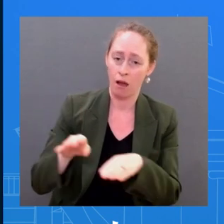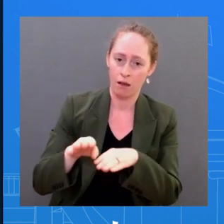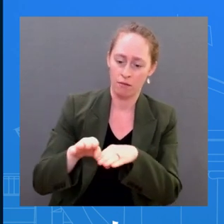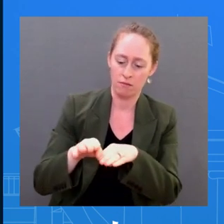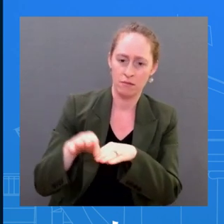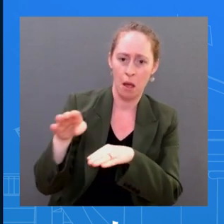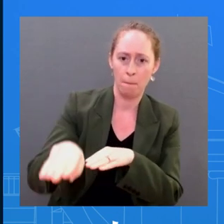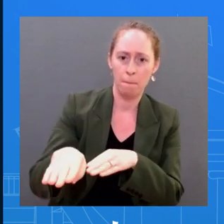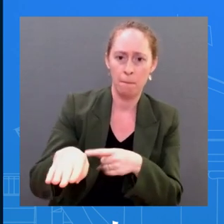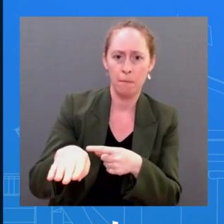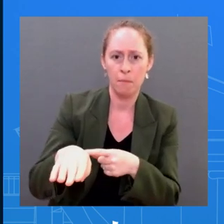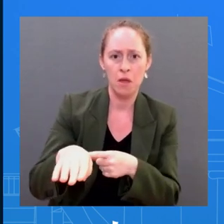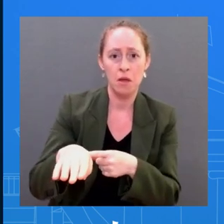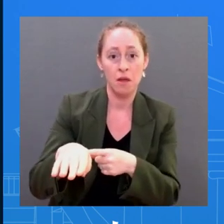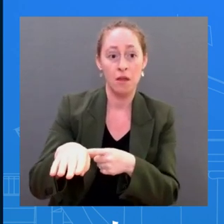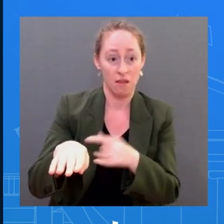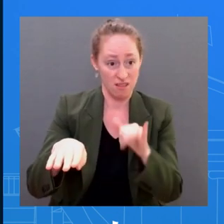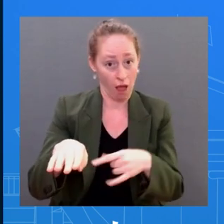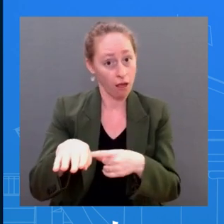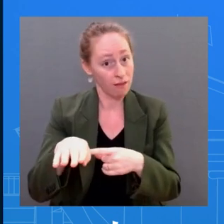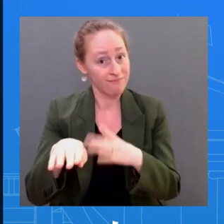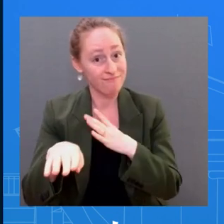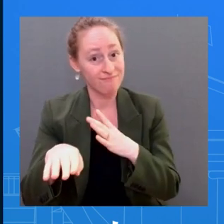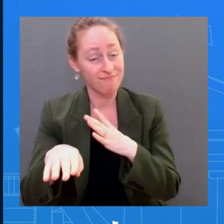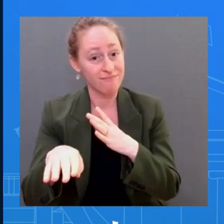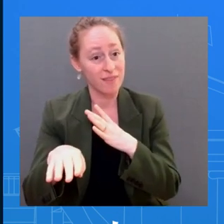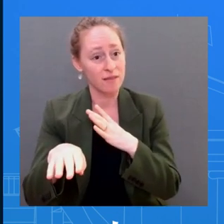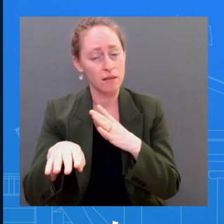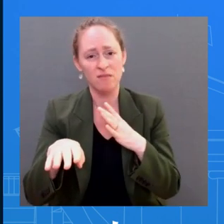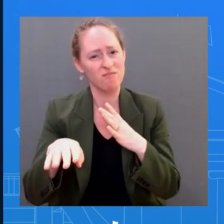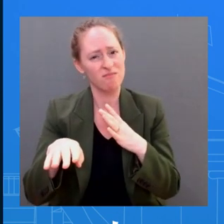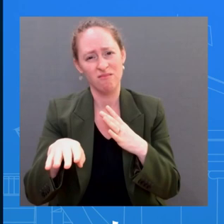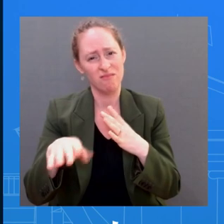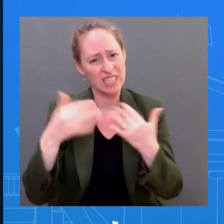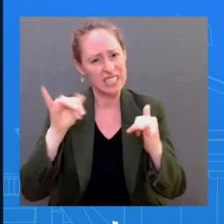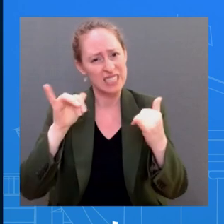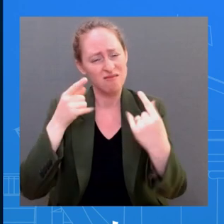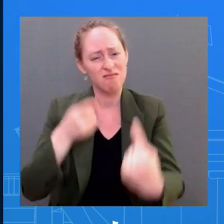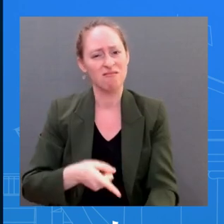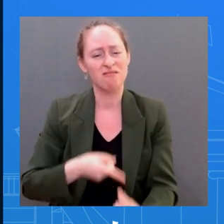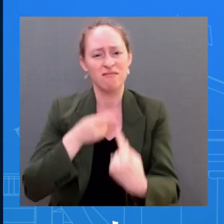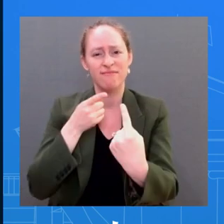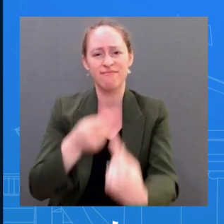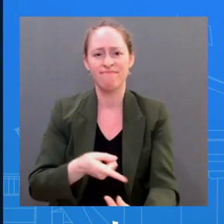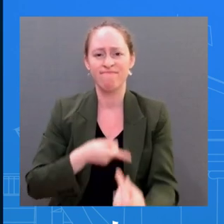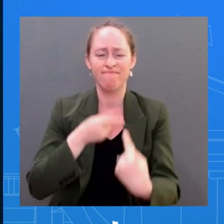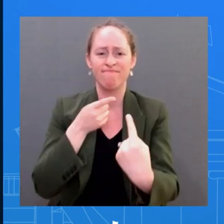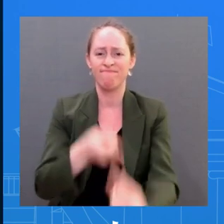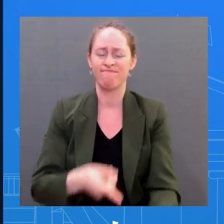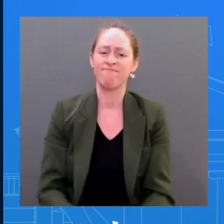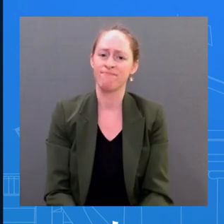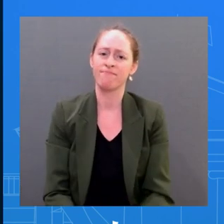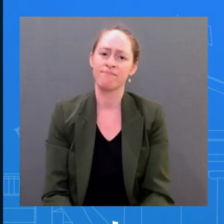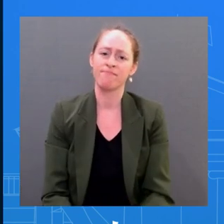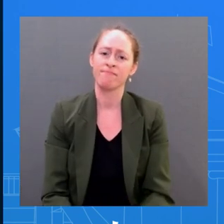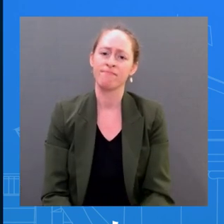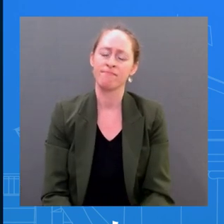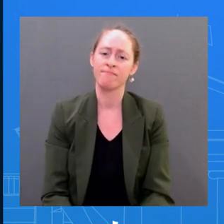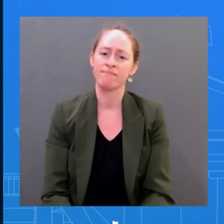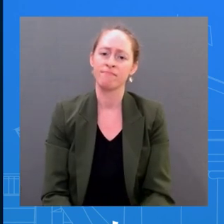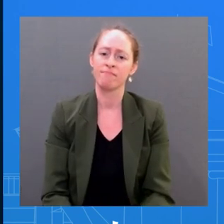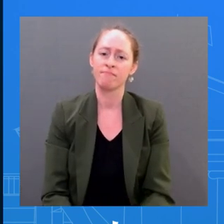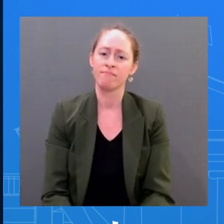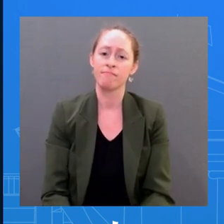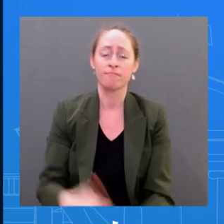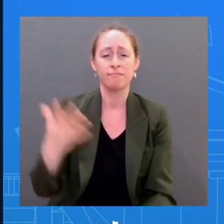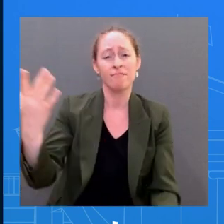But again, you know what every one of these parents wanted, what they asked us for? What every parent separately expressed in their